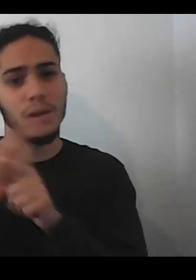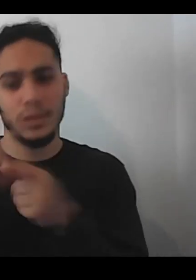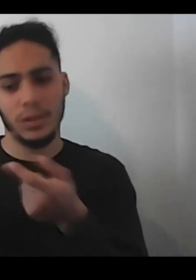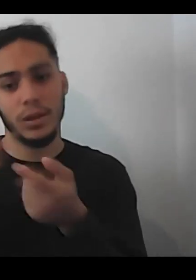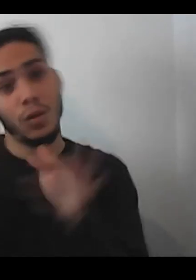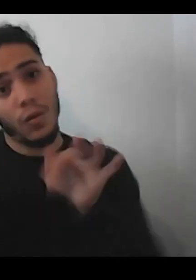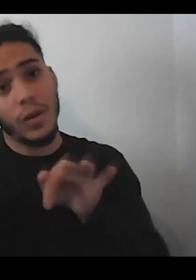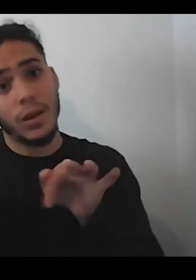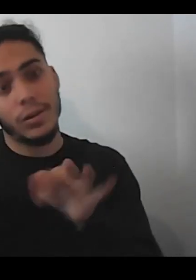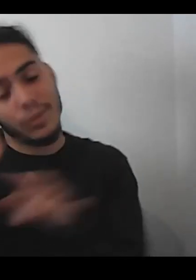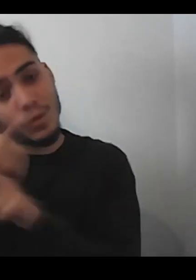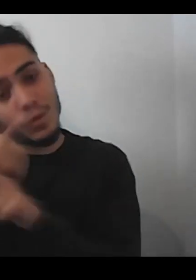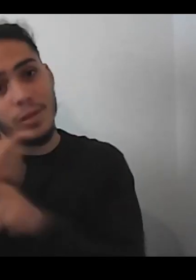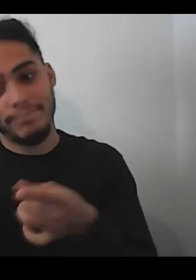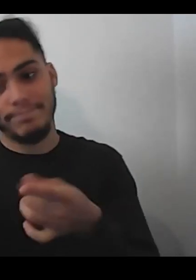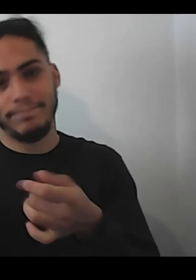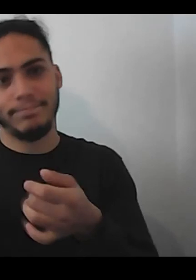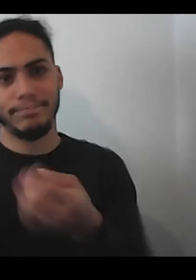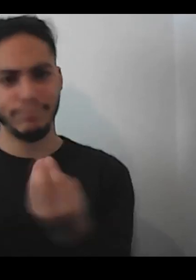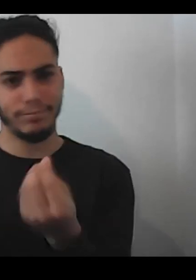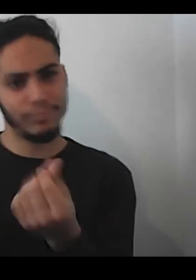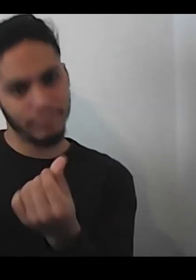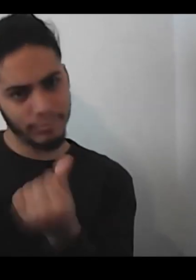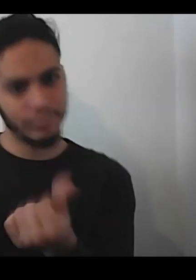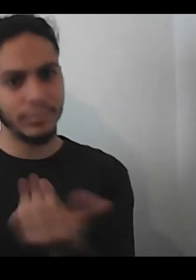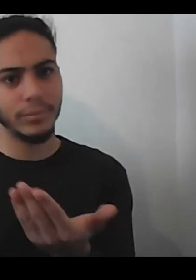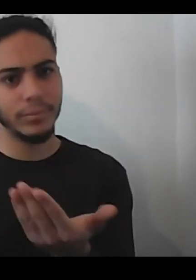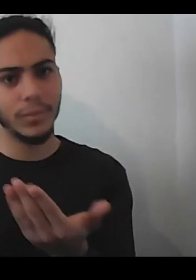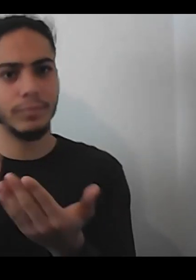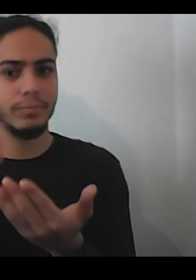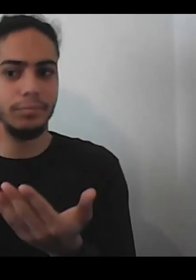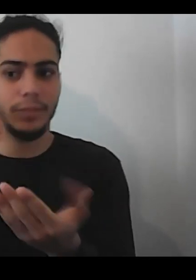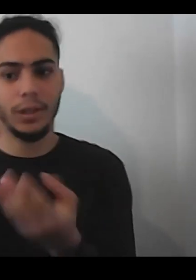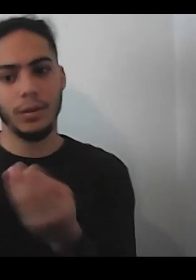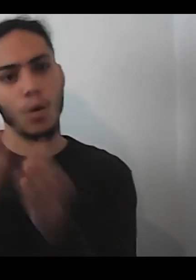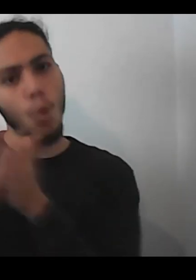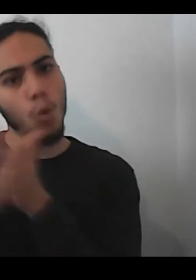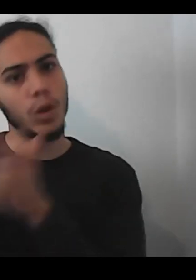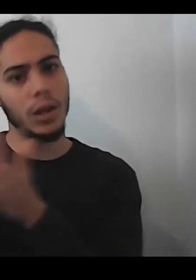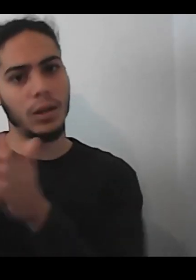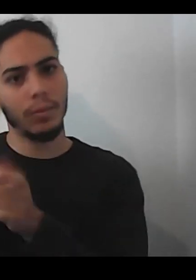out well substandard to native signers.